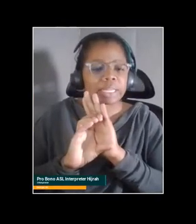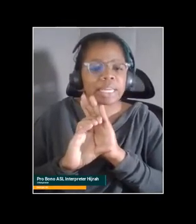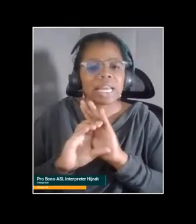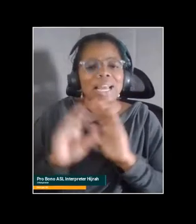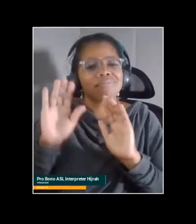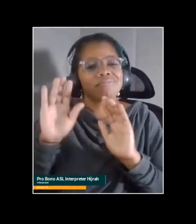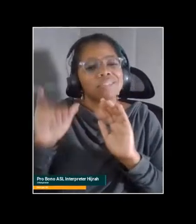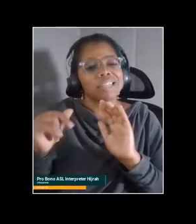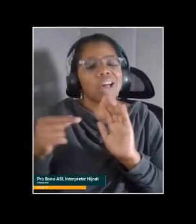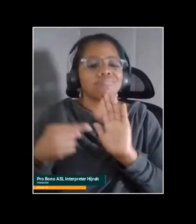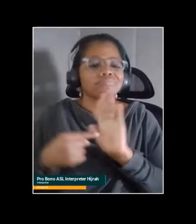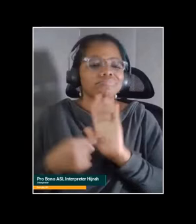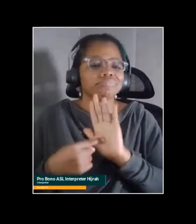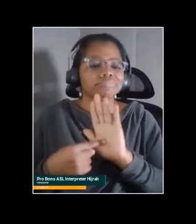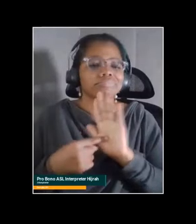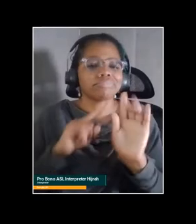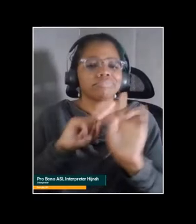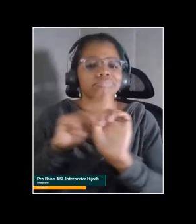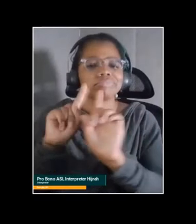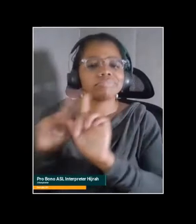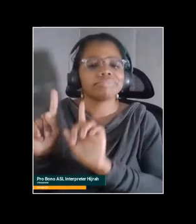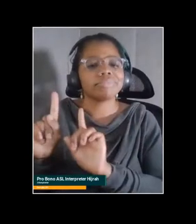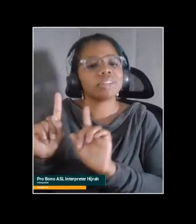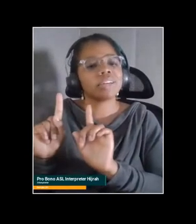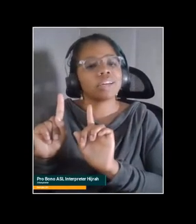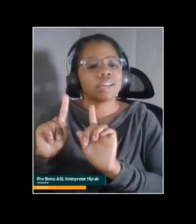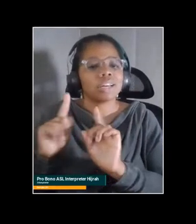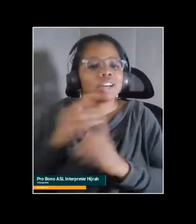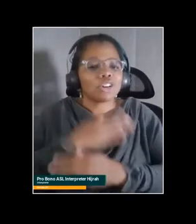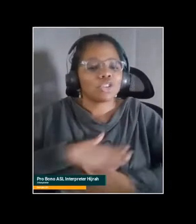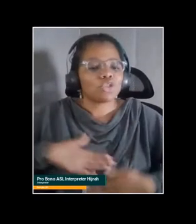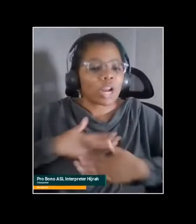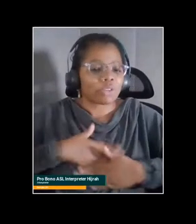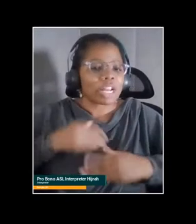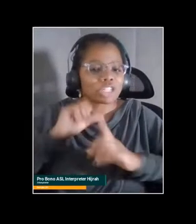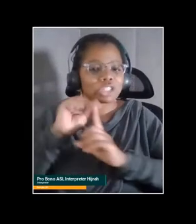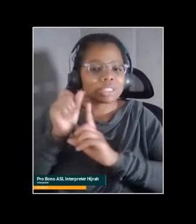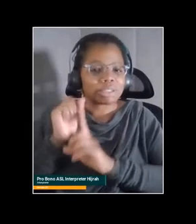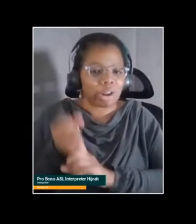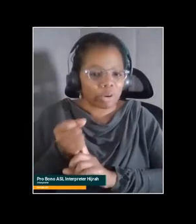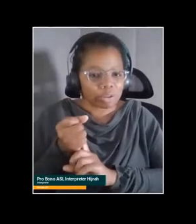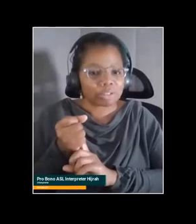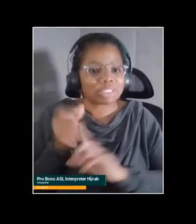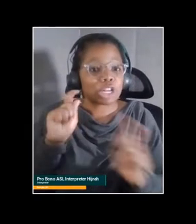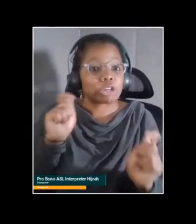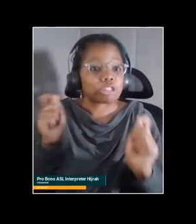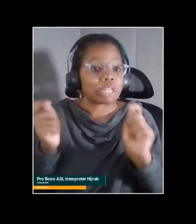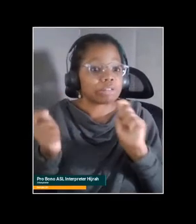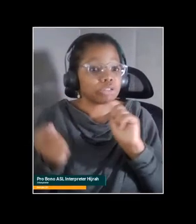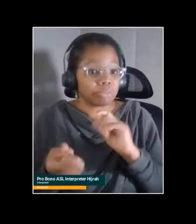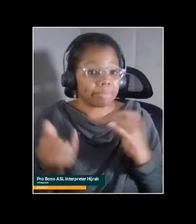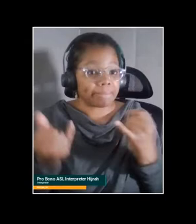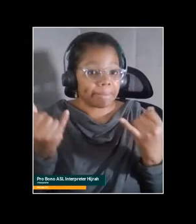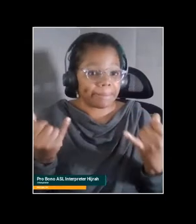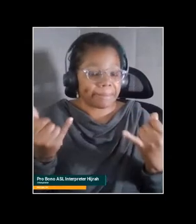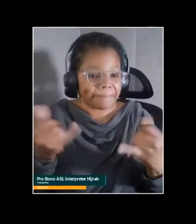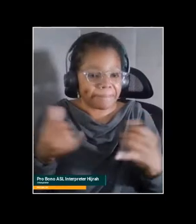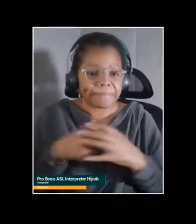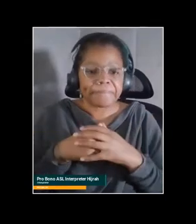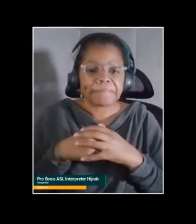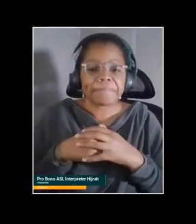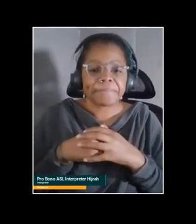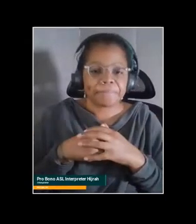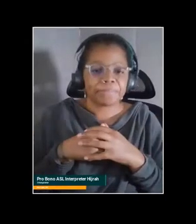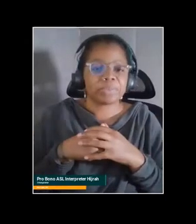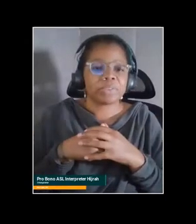of represent different recreation scenarios that are changing currently, and